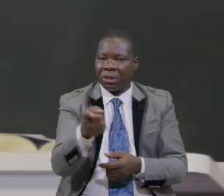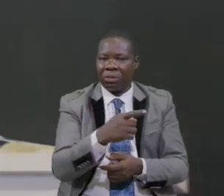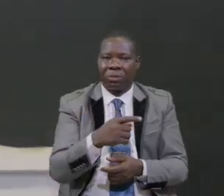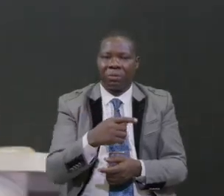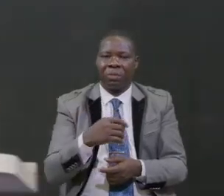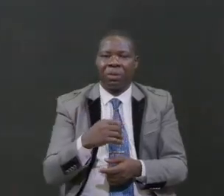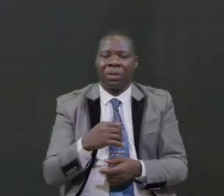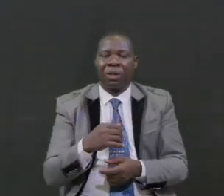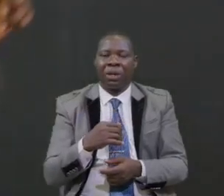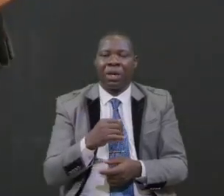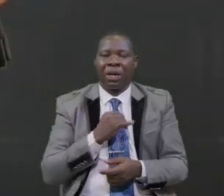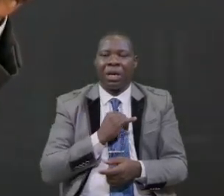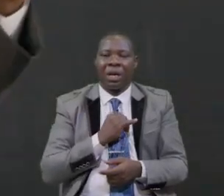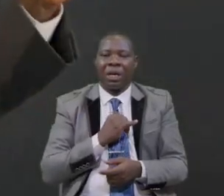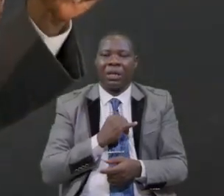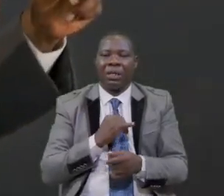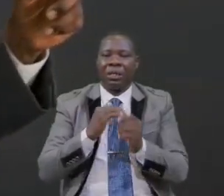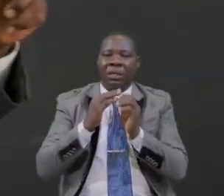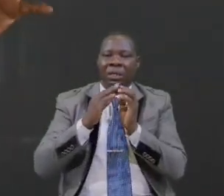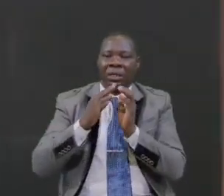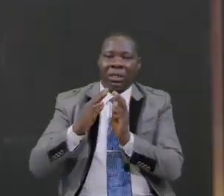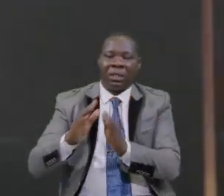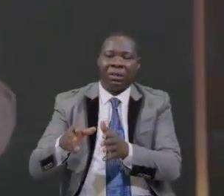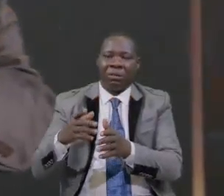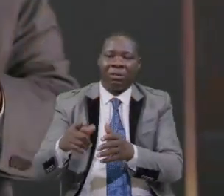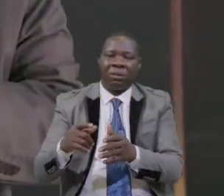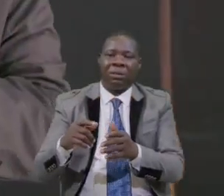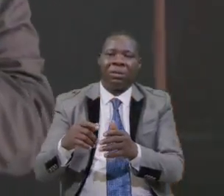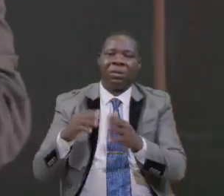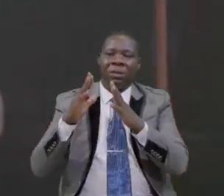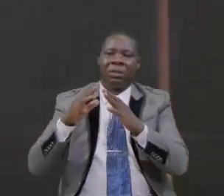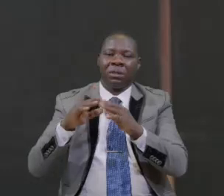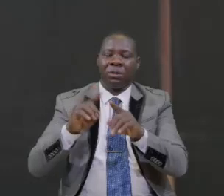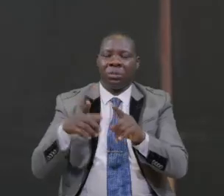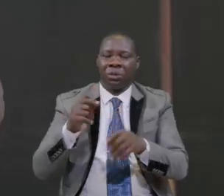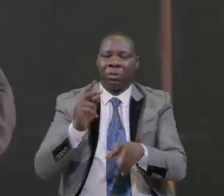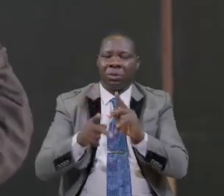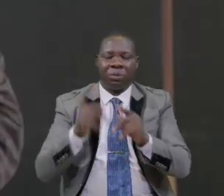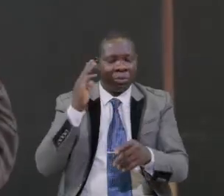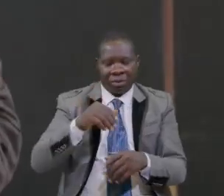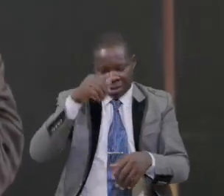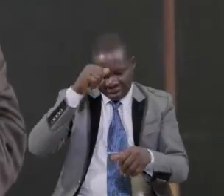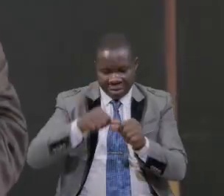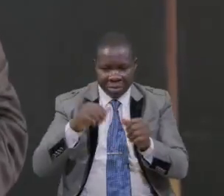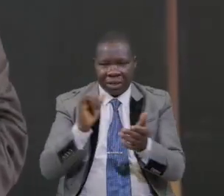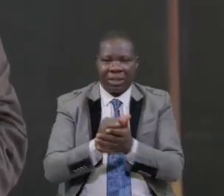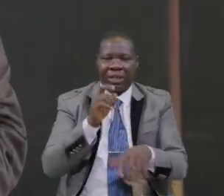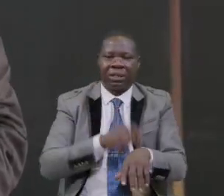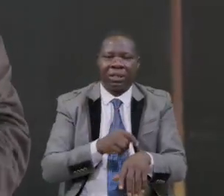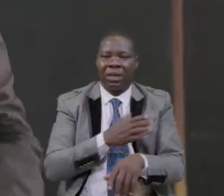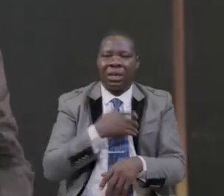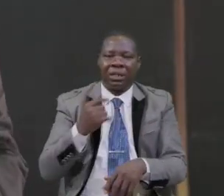I could name the city, the people will remember, you know, that time. And the blind began to